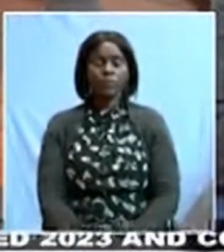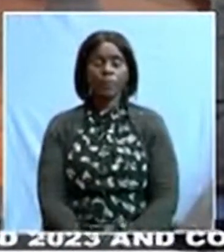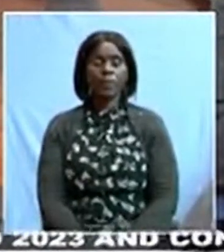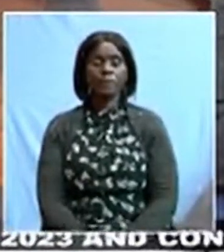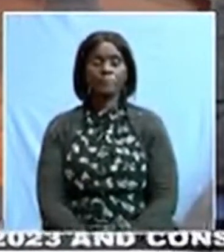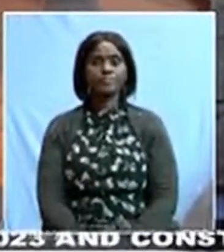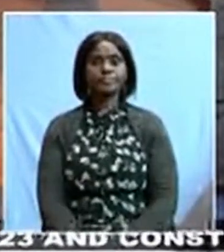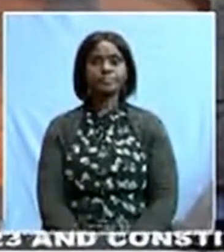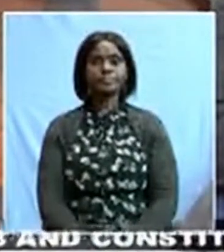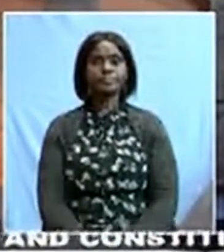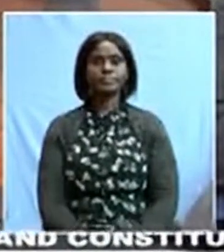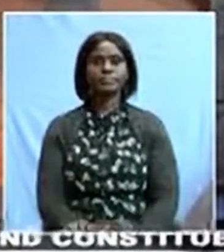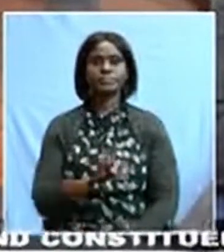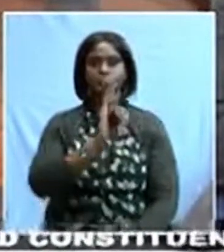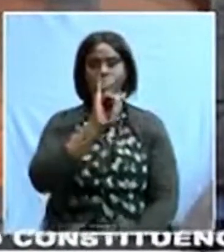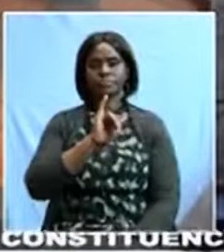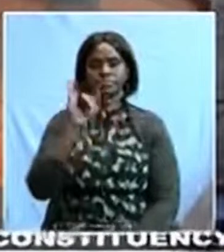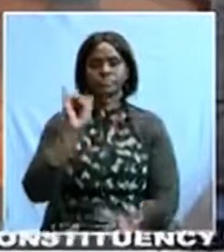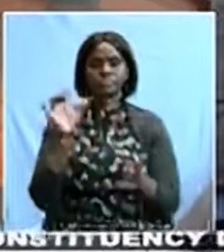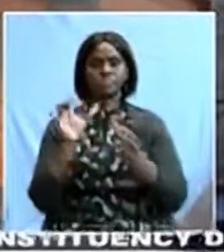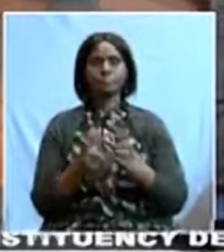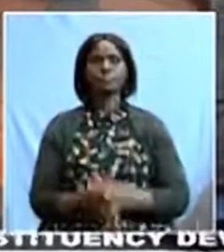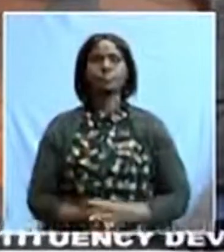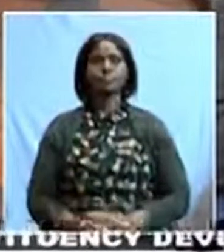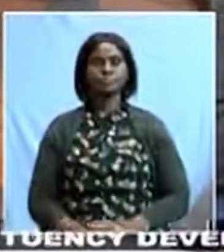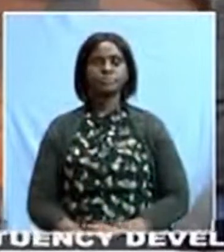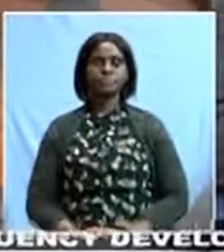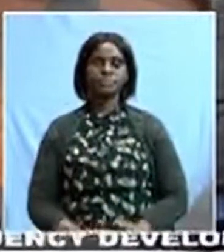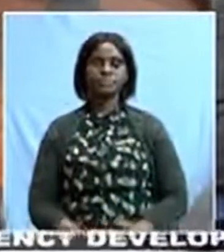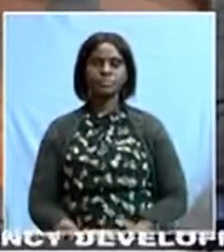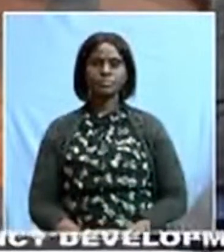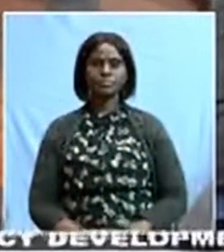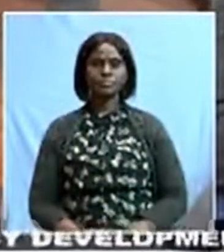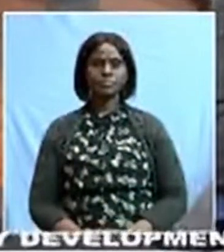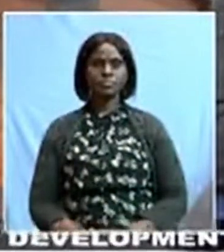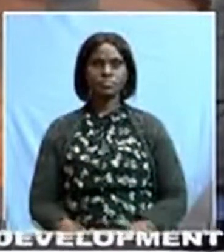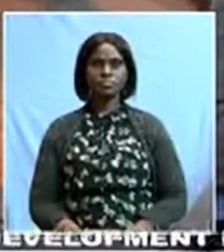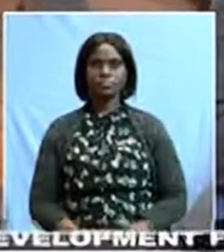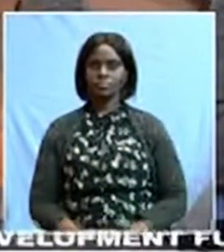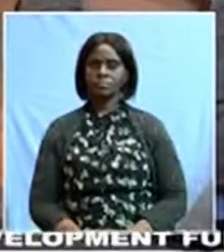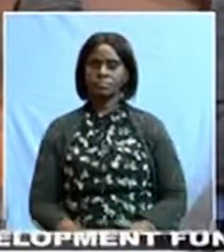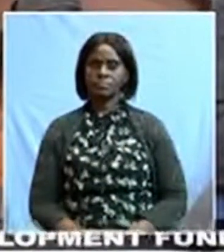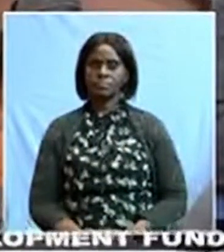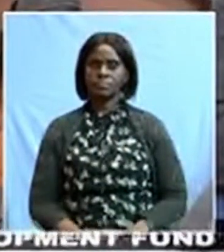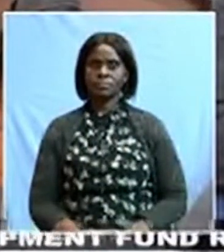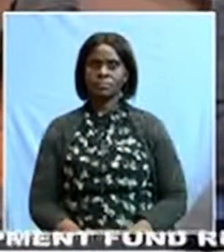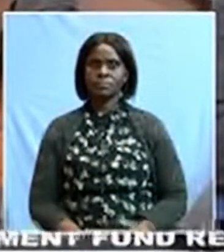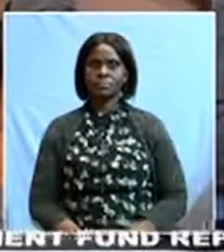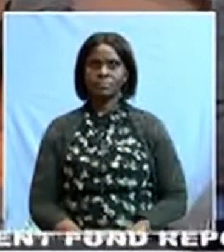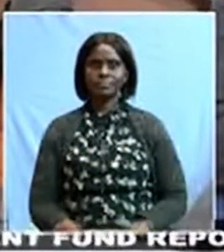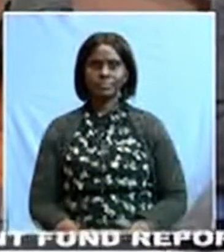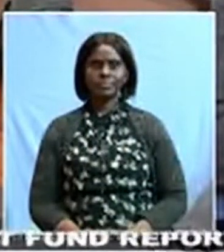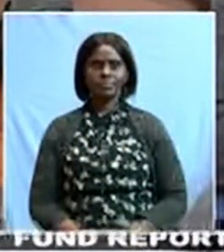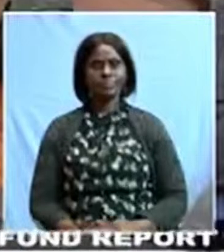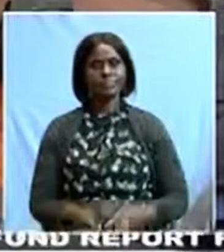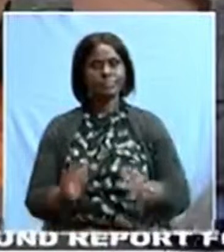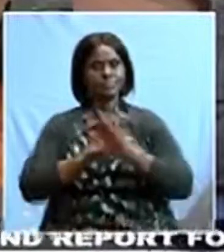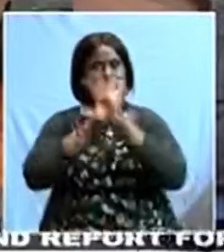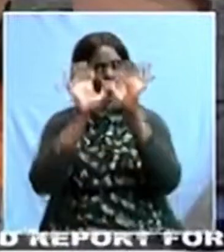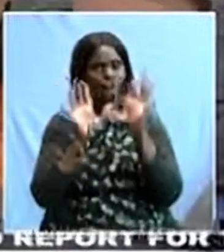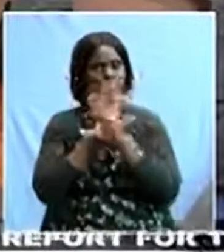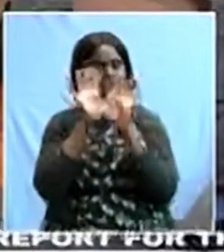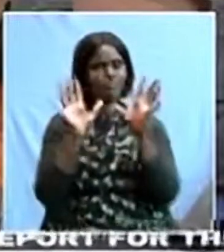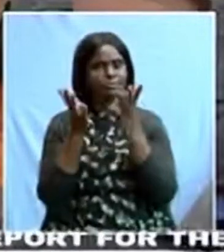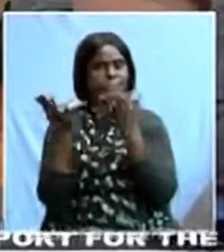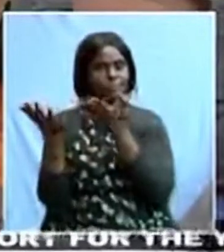Council Secretary, Itezhi Town Council. Thank you so much, Honorable. We will now take points of clarification.